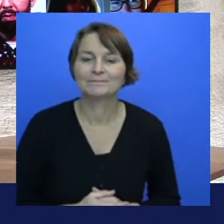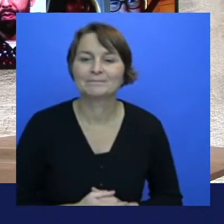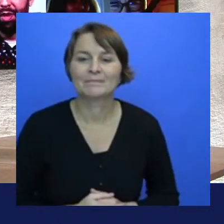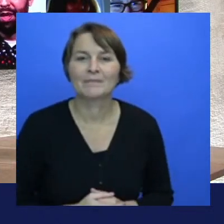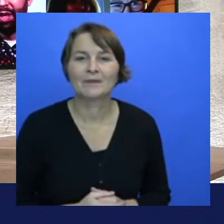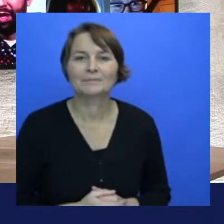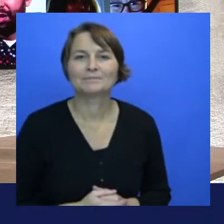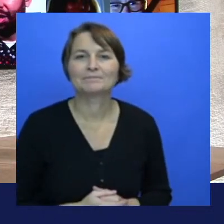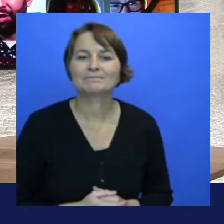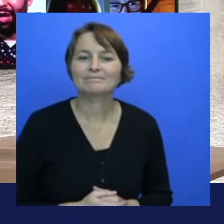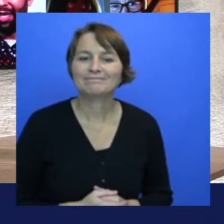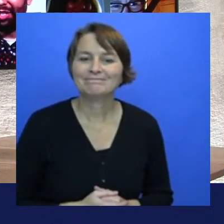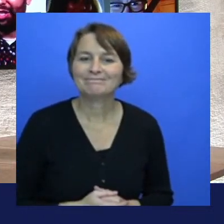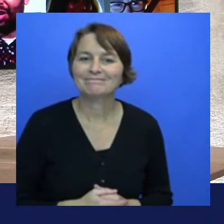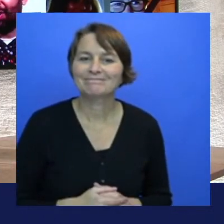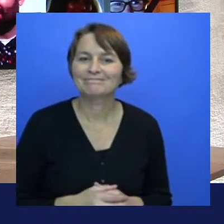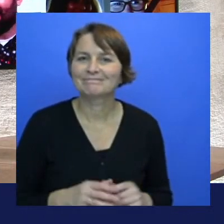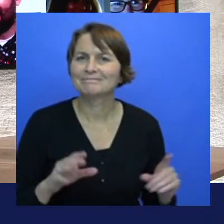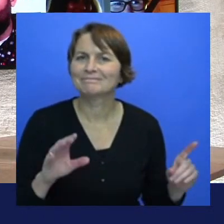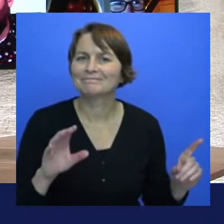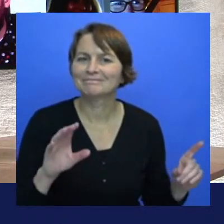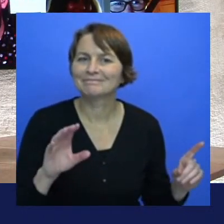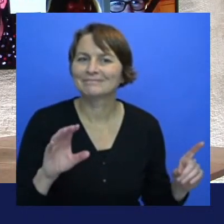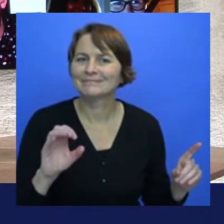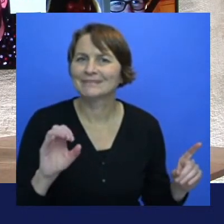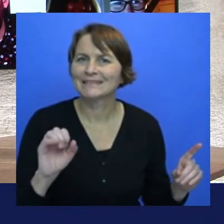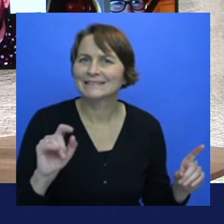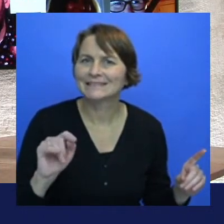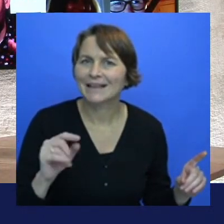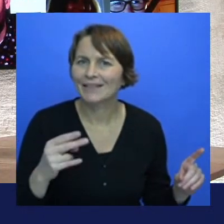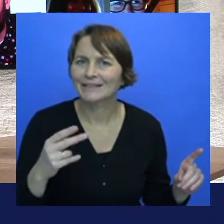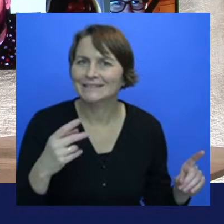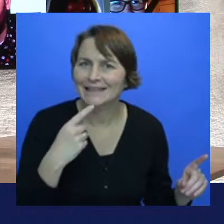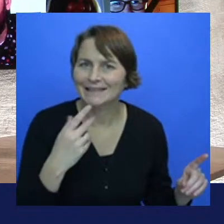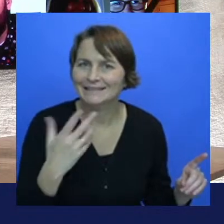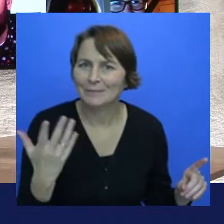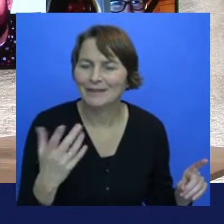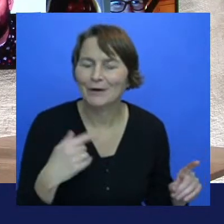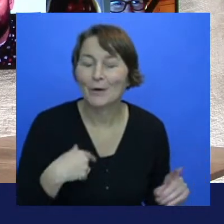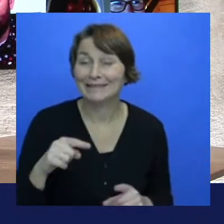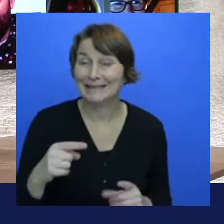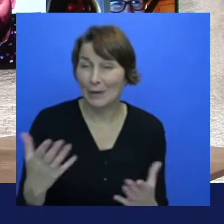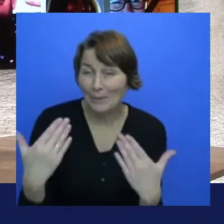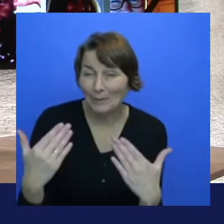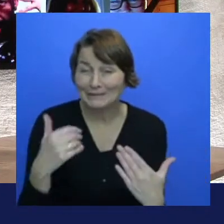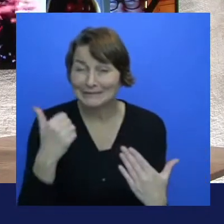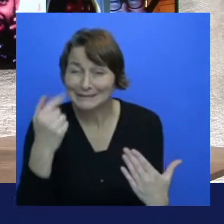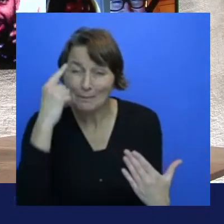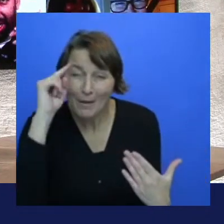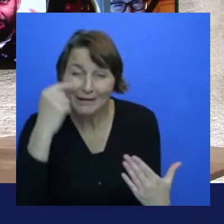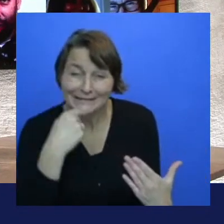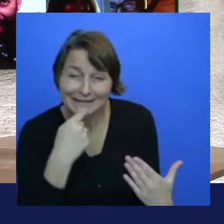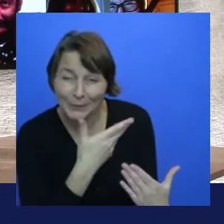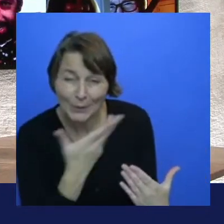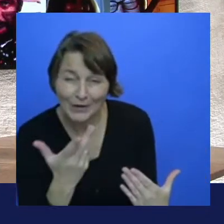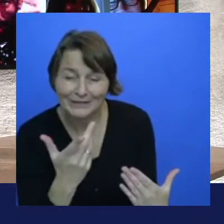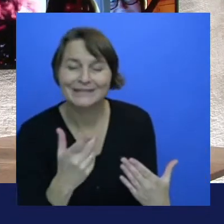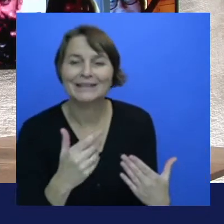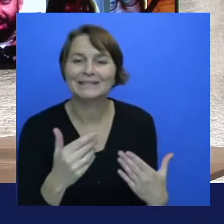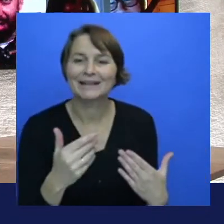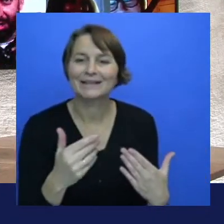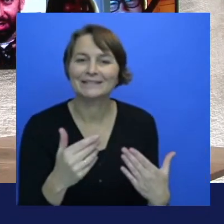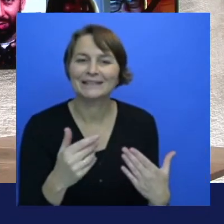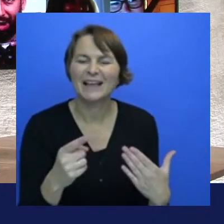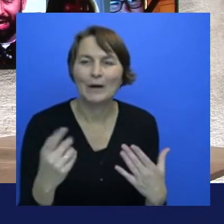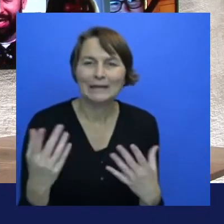Veronica. No, you had a so, and I was like, oh man, she's going to say something so smart, and I wanted to like rain down the